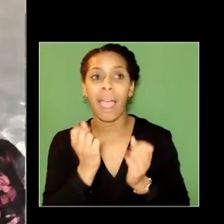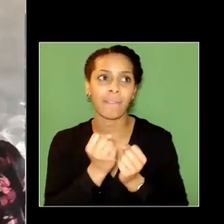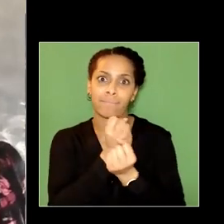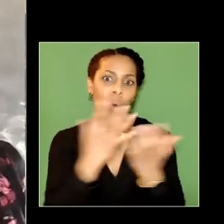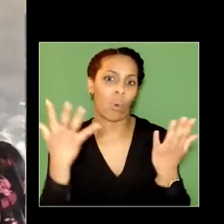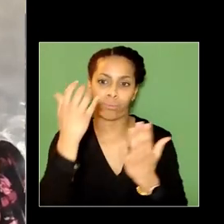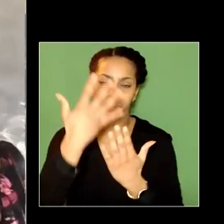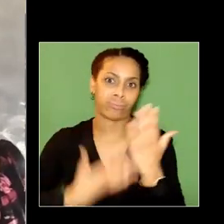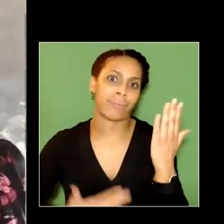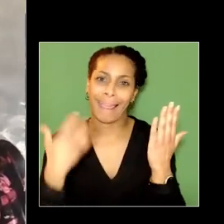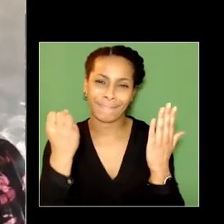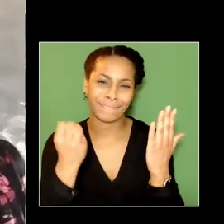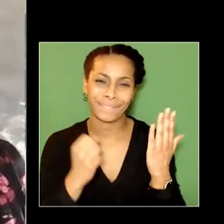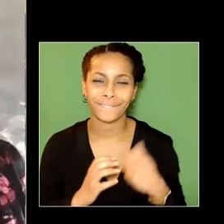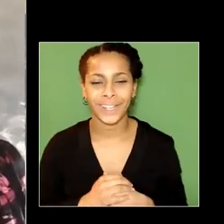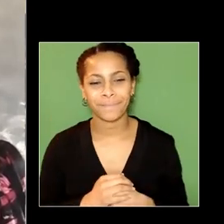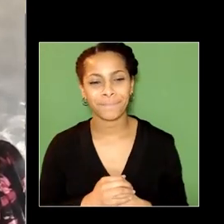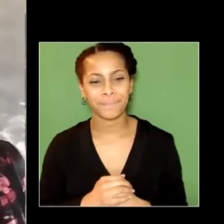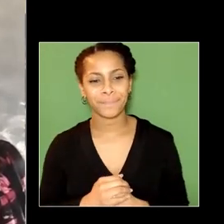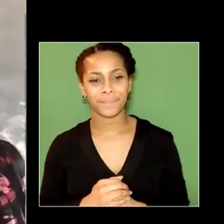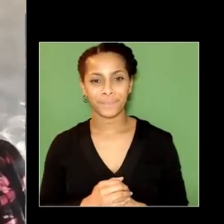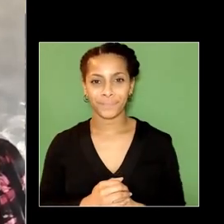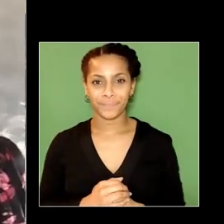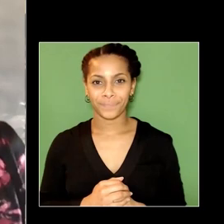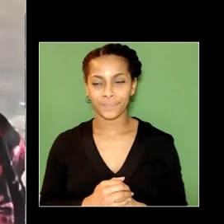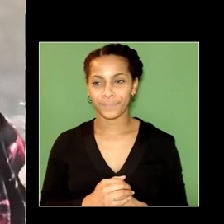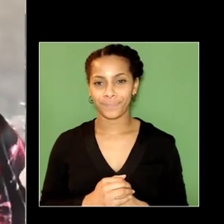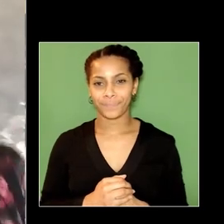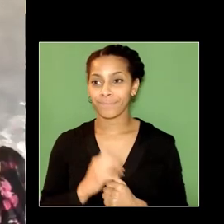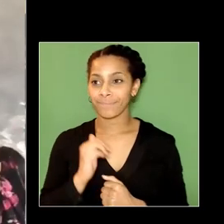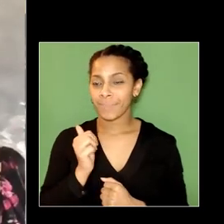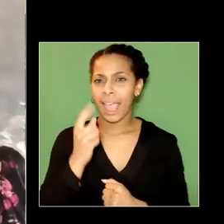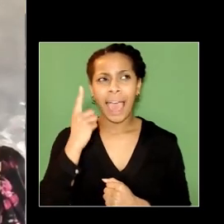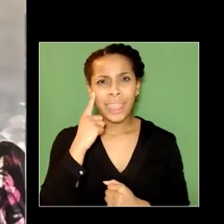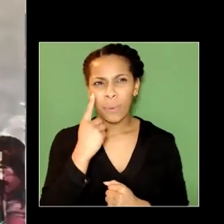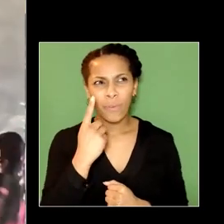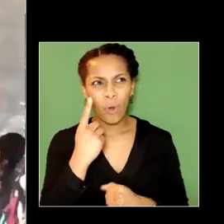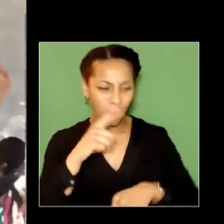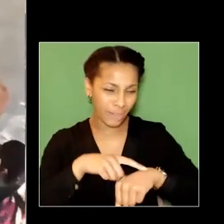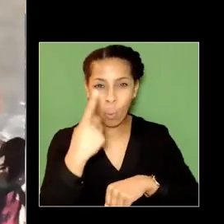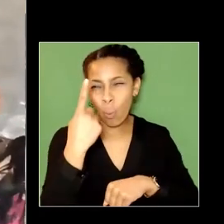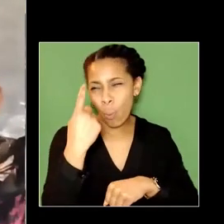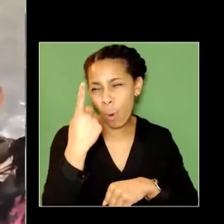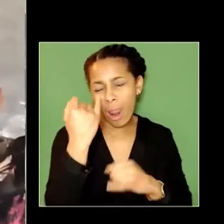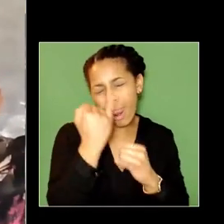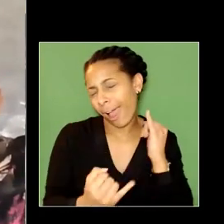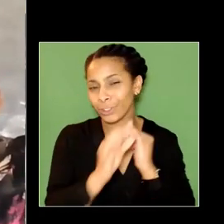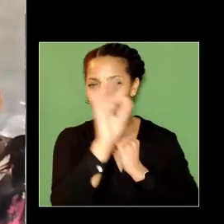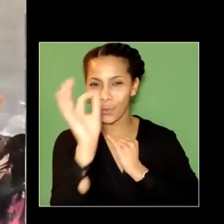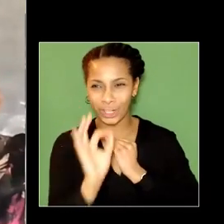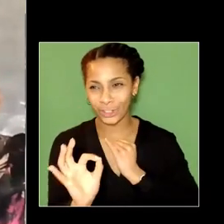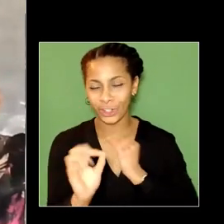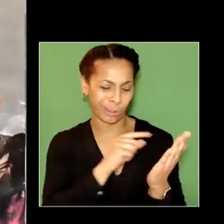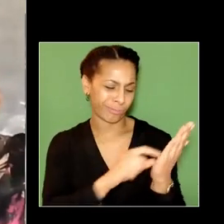few. I think we've got time for one final question, and there's a good ending question here